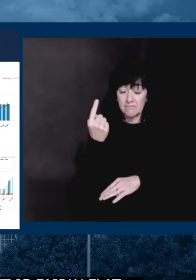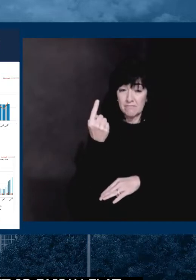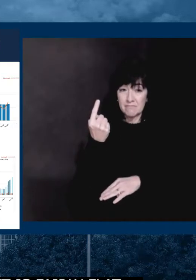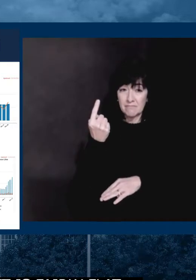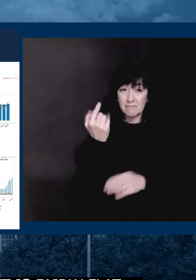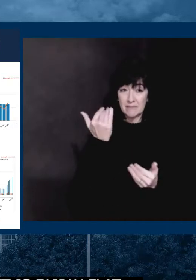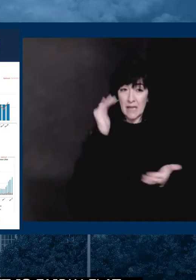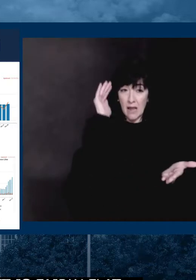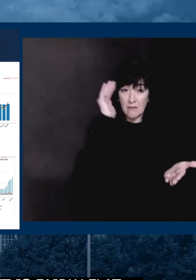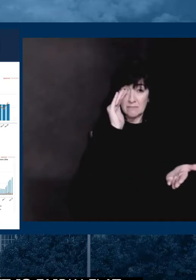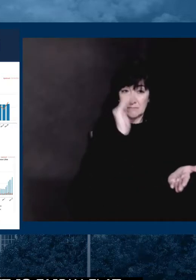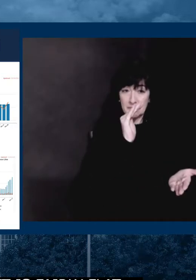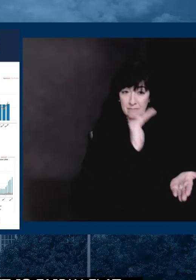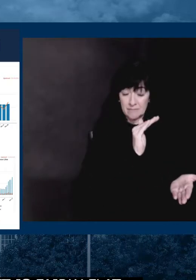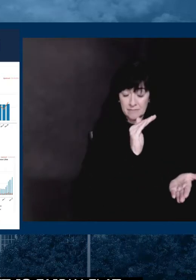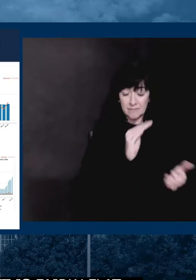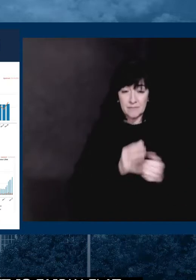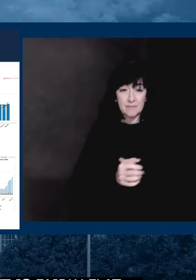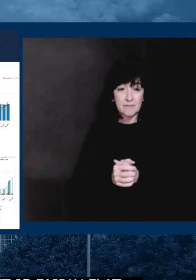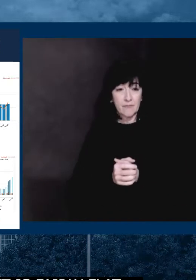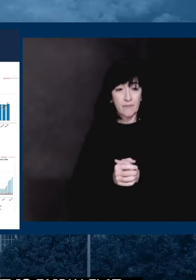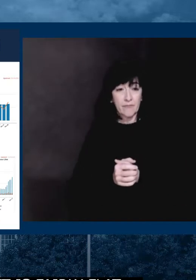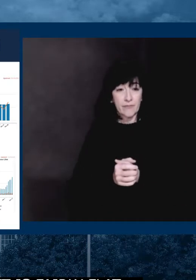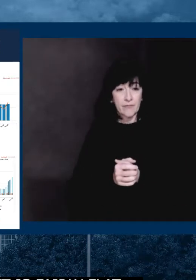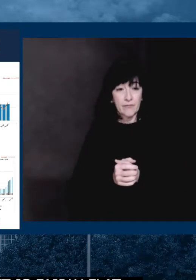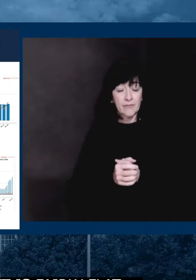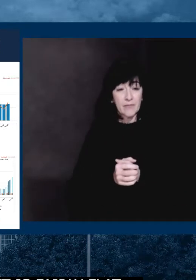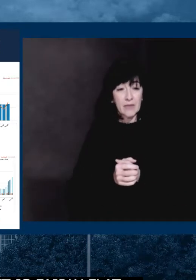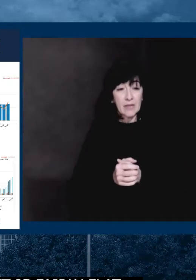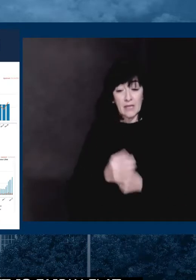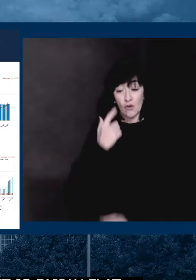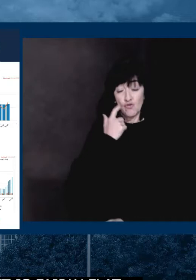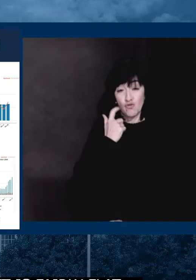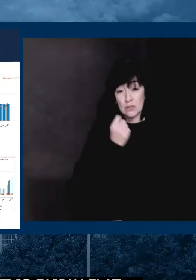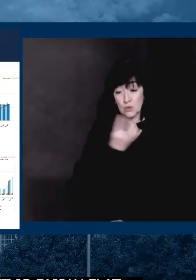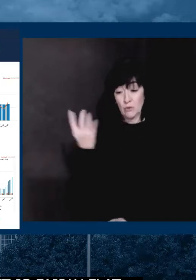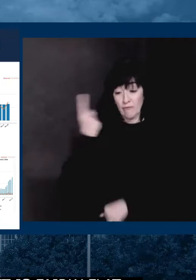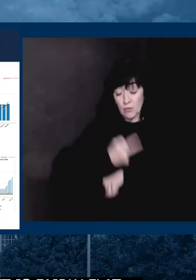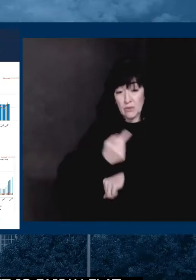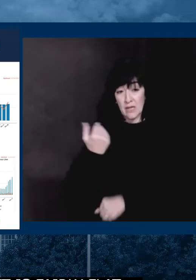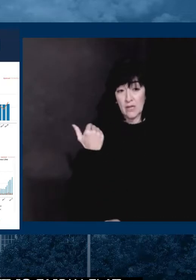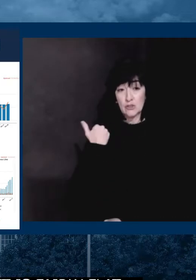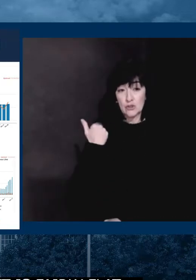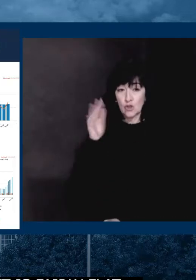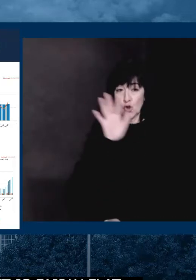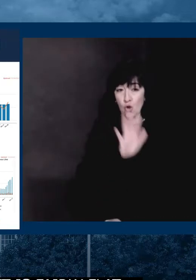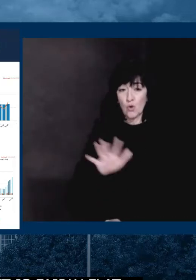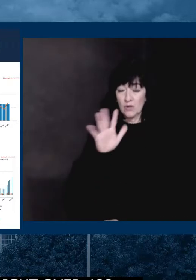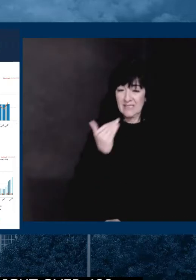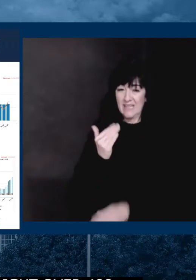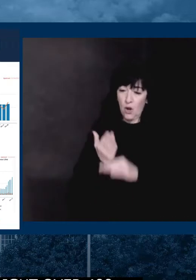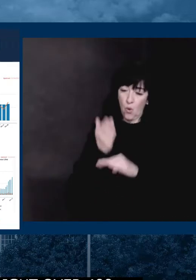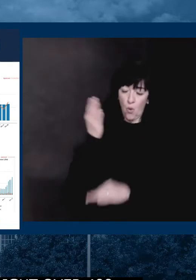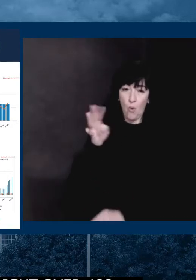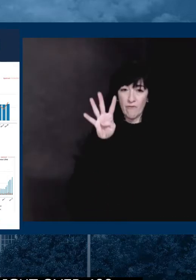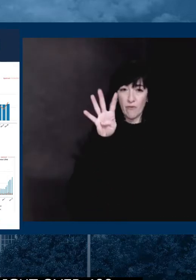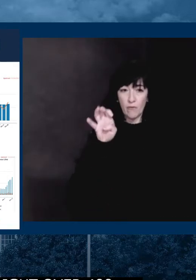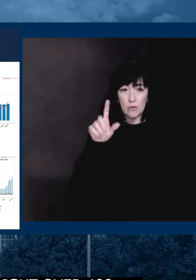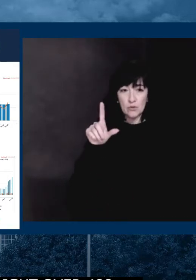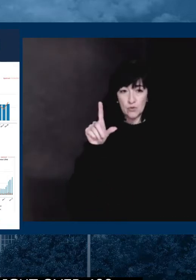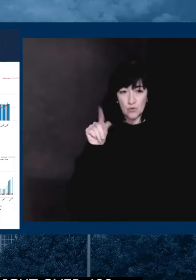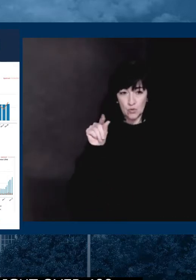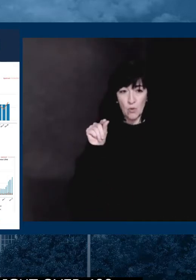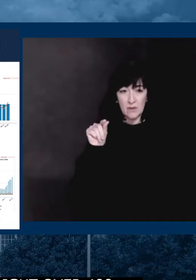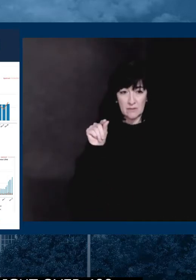over 400. We did reach a couple days ago about 400. Now we're up to over 420, and we'd like to see